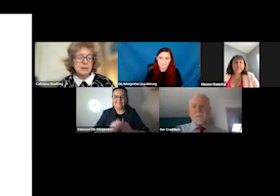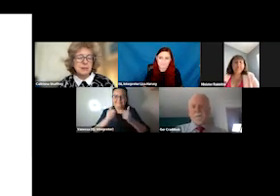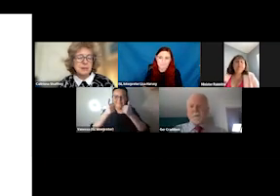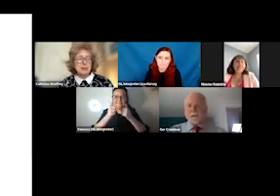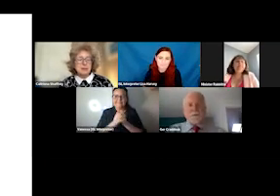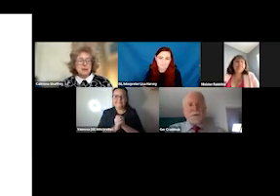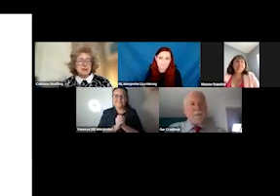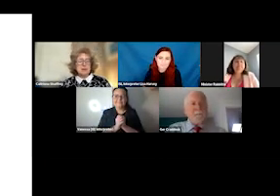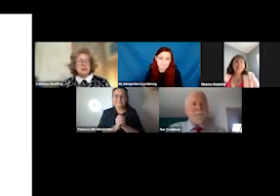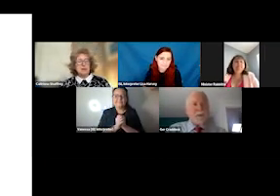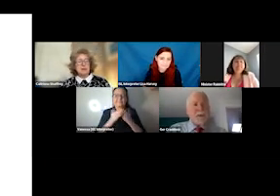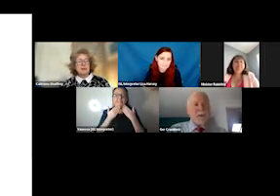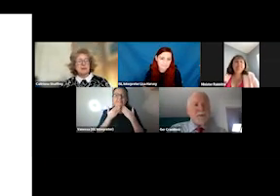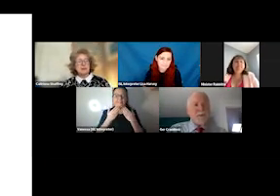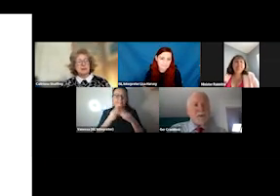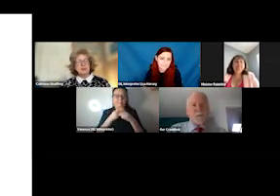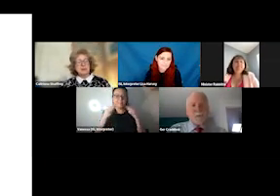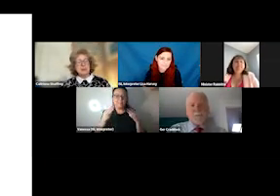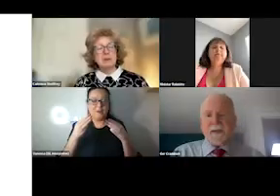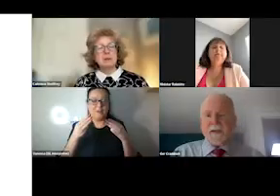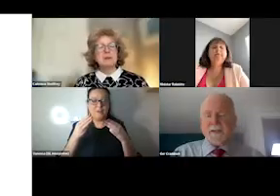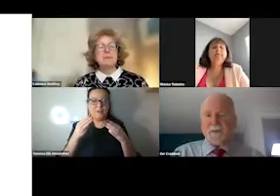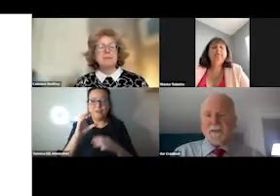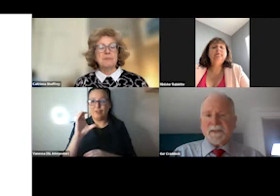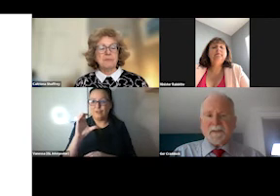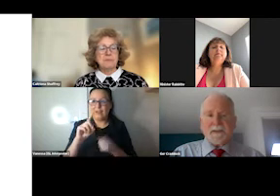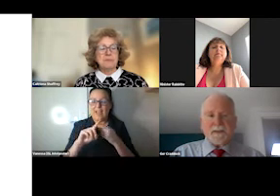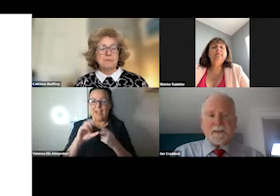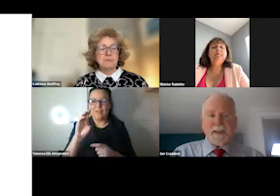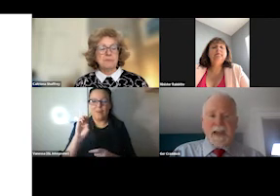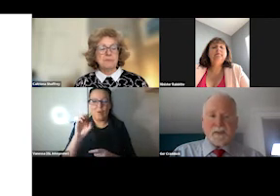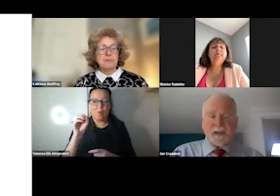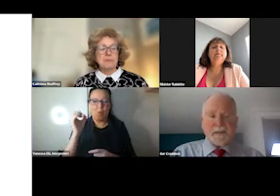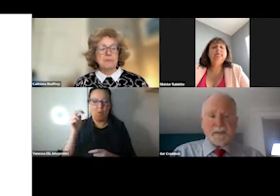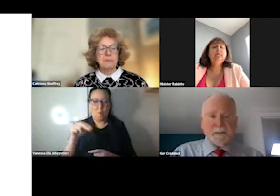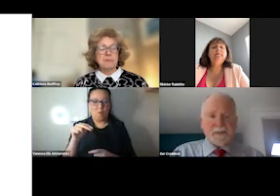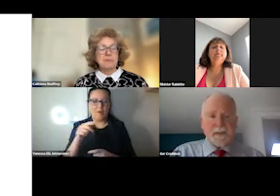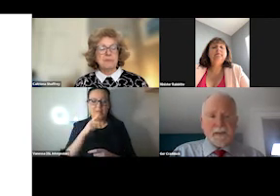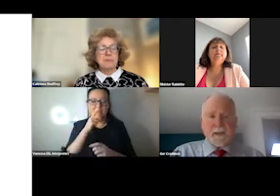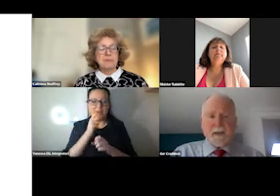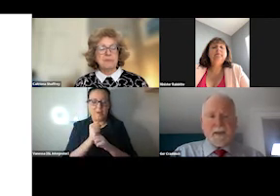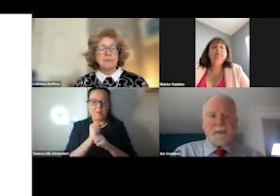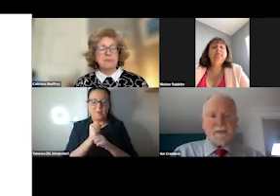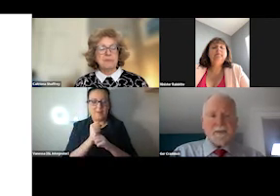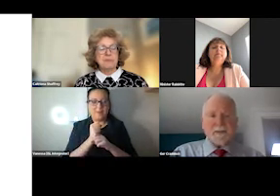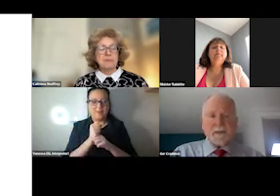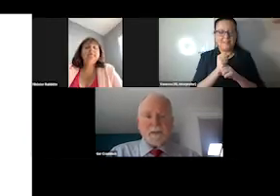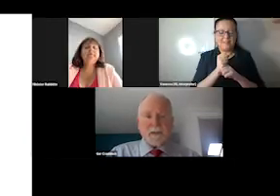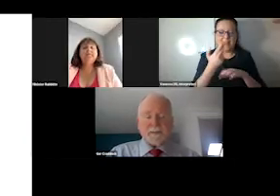Thank you very much, Caitríona and Eoin. I suppose setting the national context,